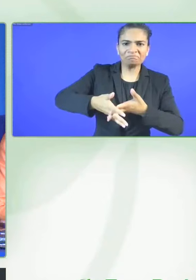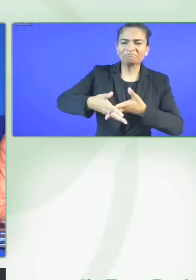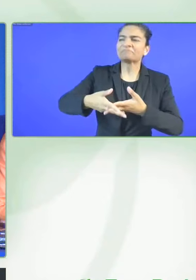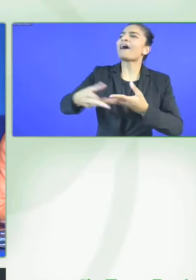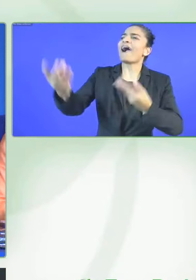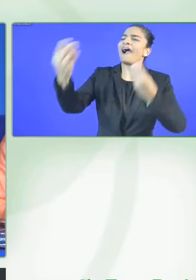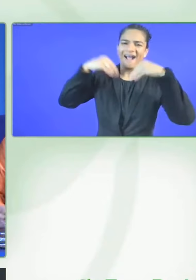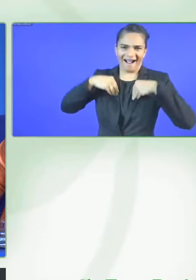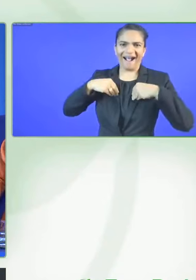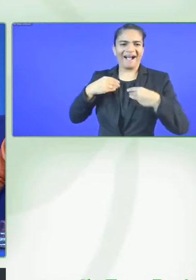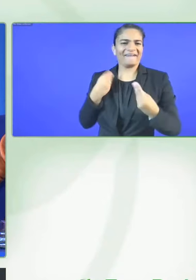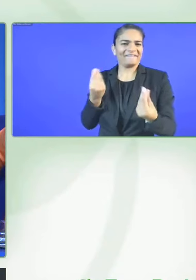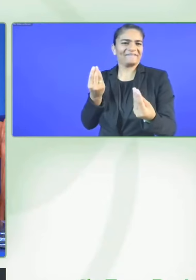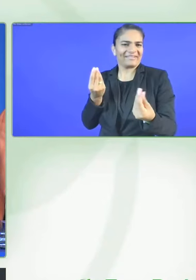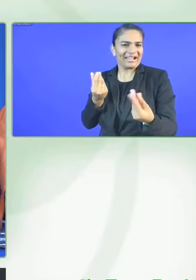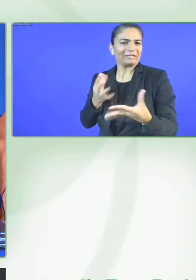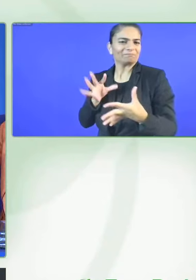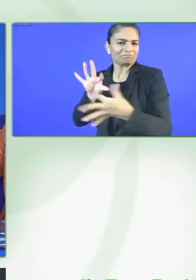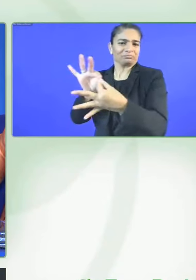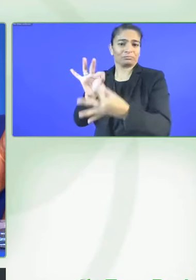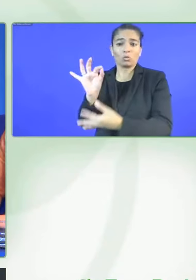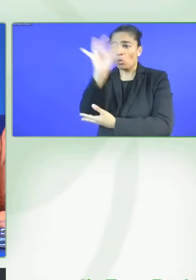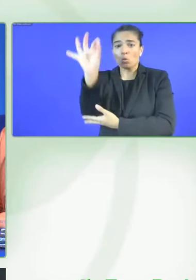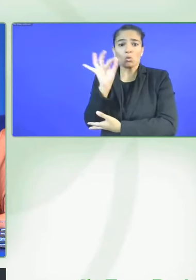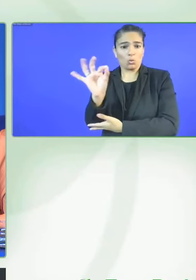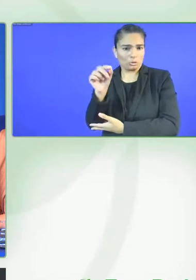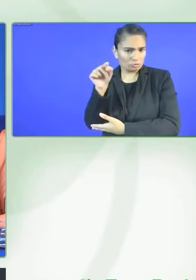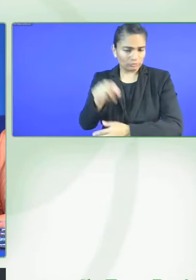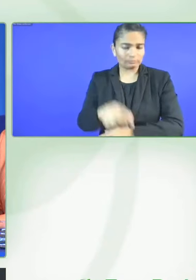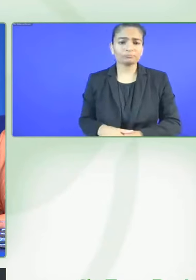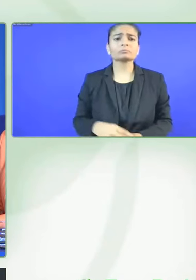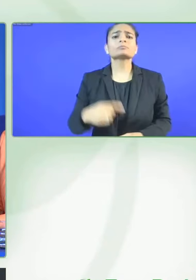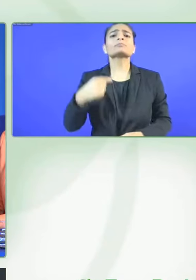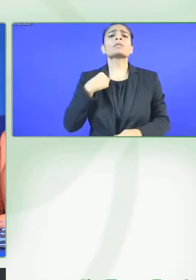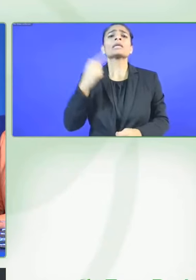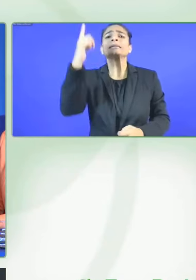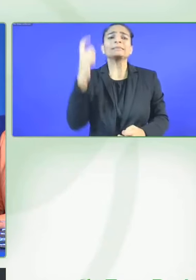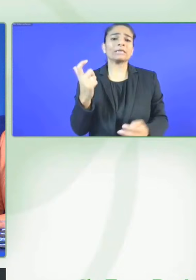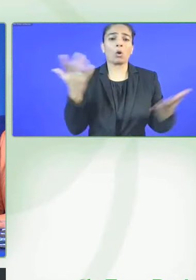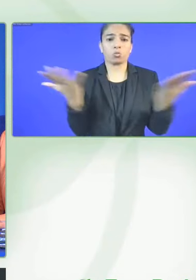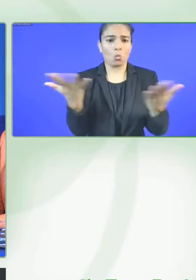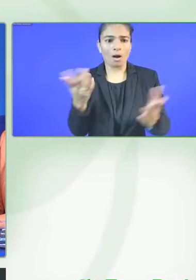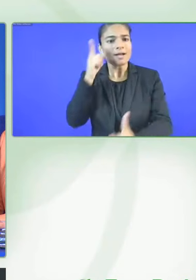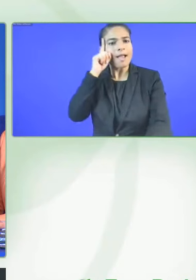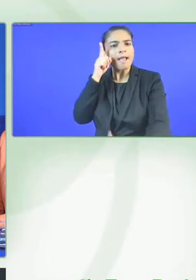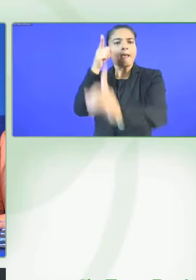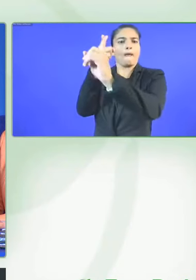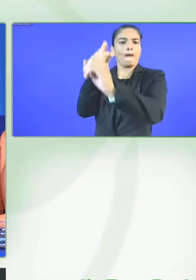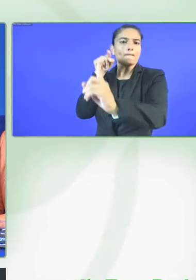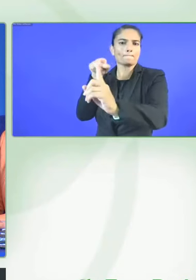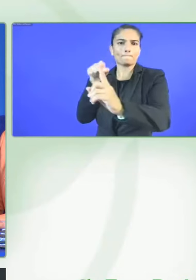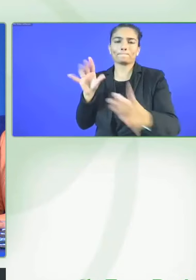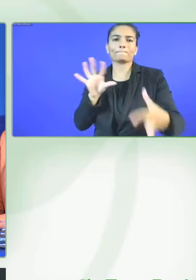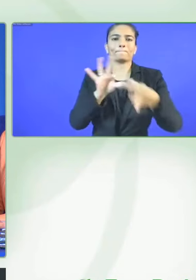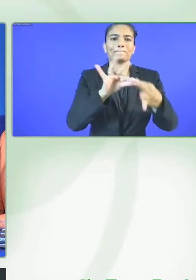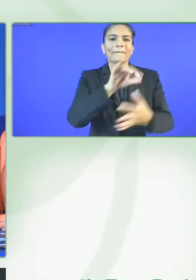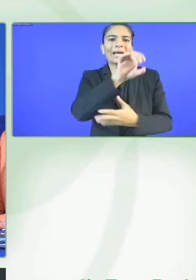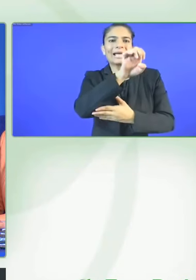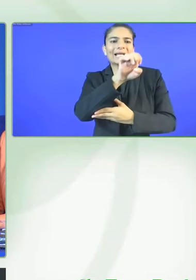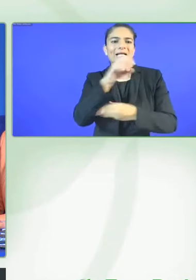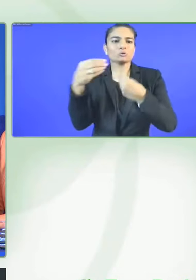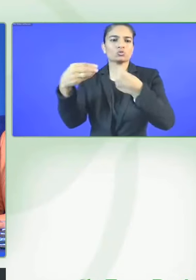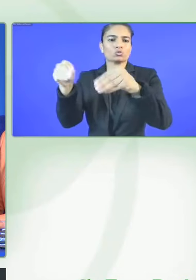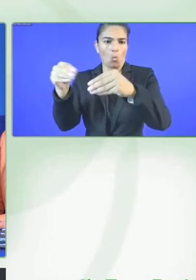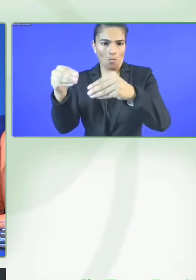to ensure that all people with disabilities in Israel are able to enjoy equal rights and opportunities and